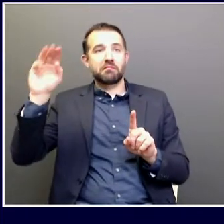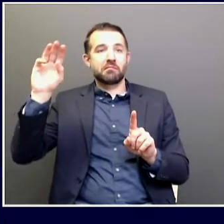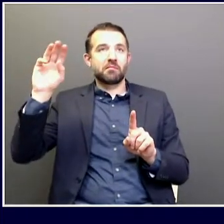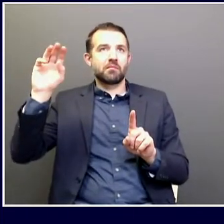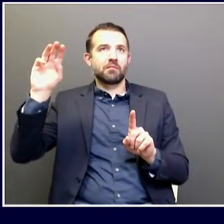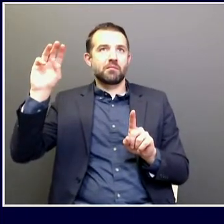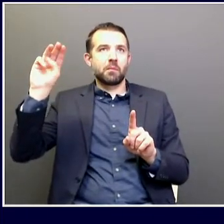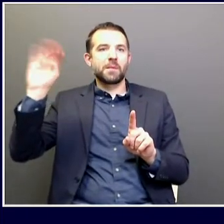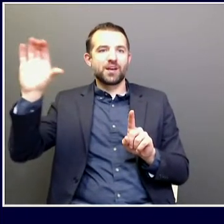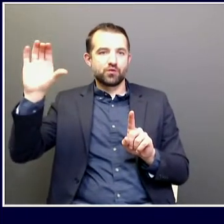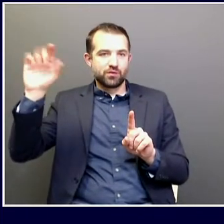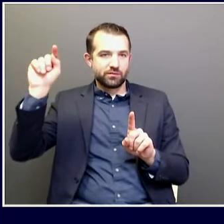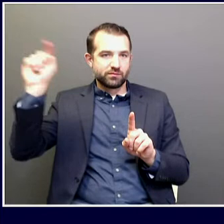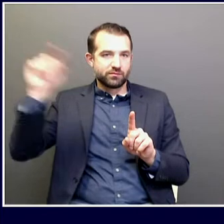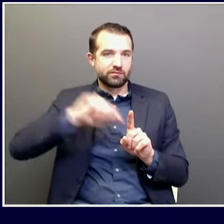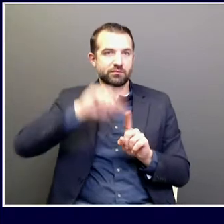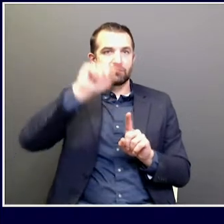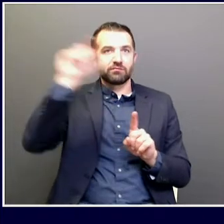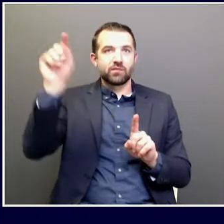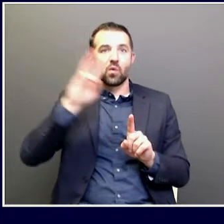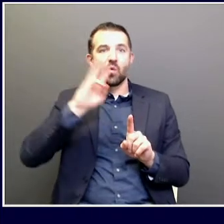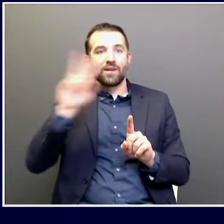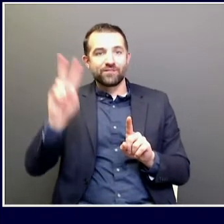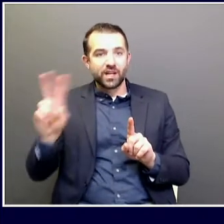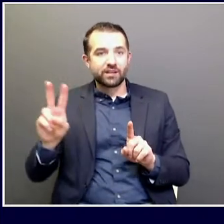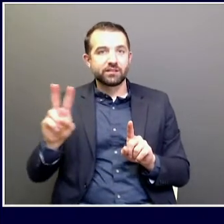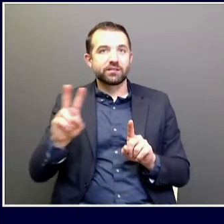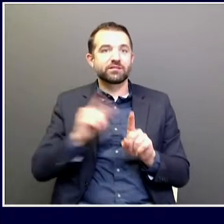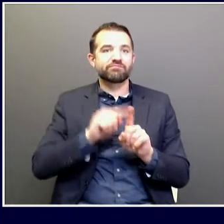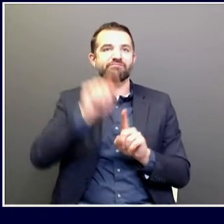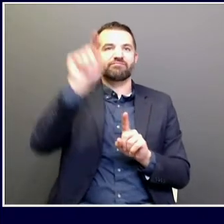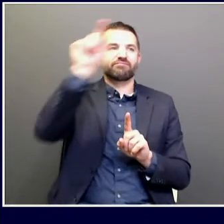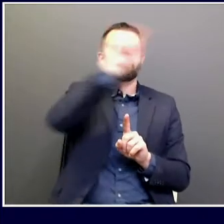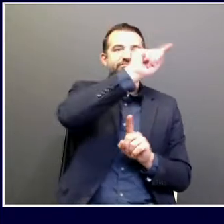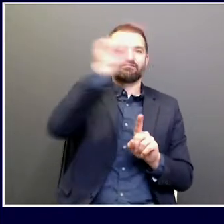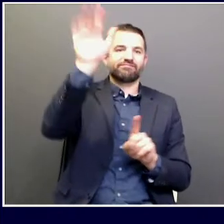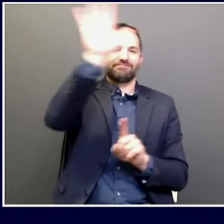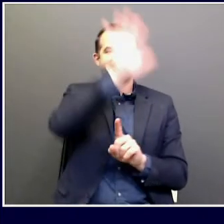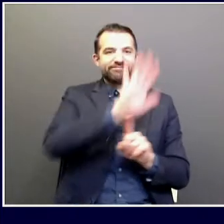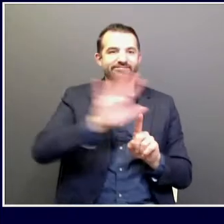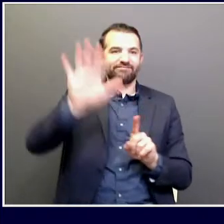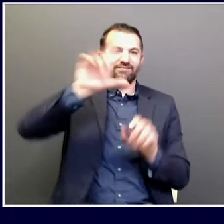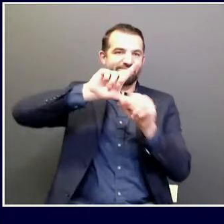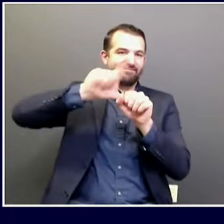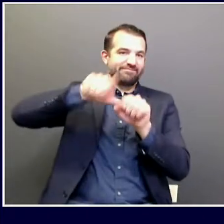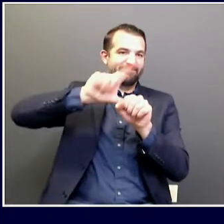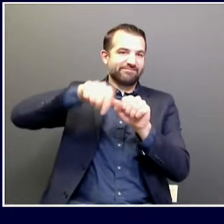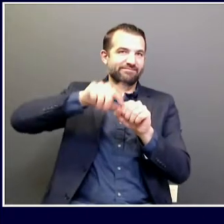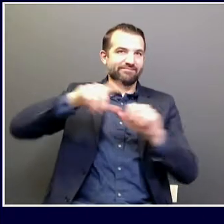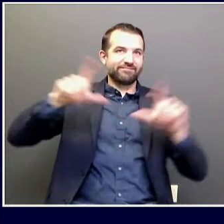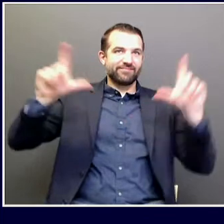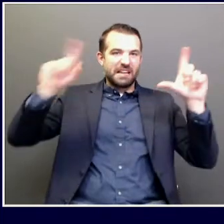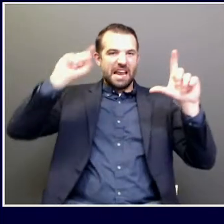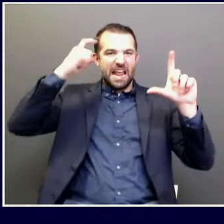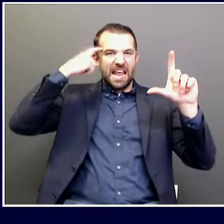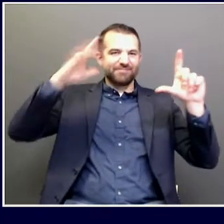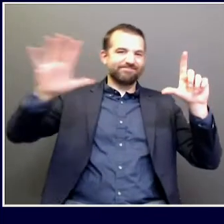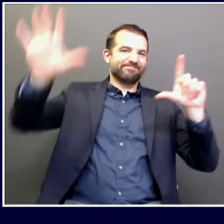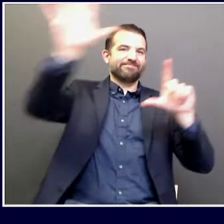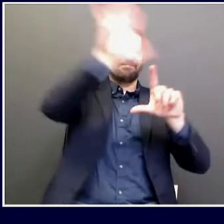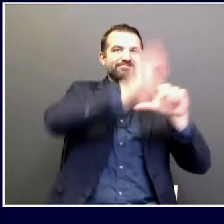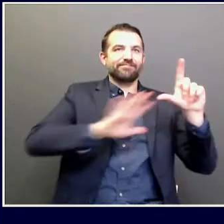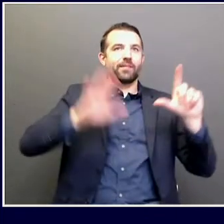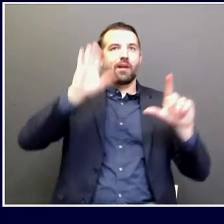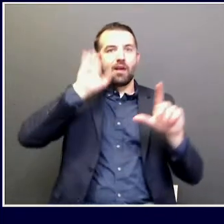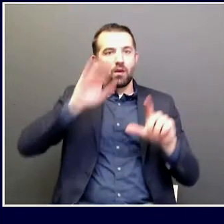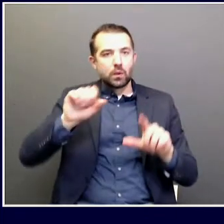of there, down to Augusta. And that's where we started. That's not to minimize the challenges that others have faced in the southern parts of the state or